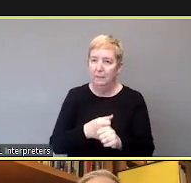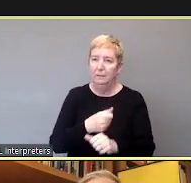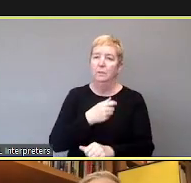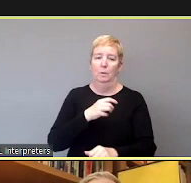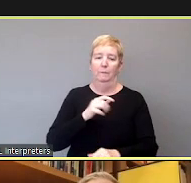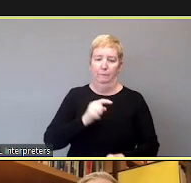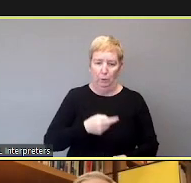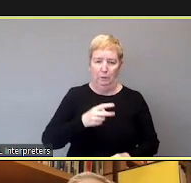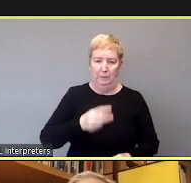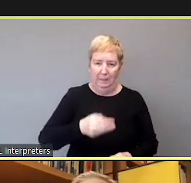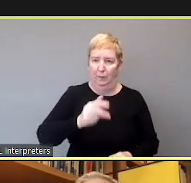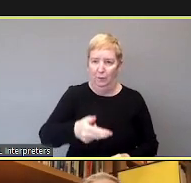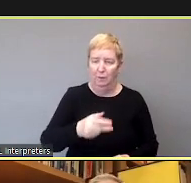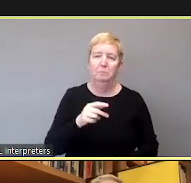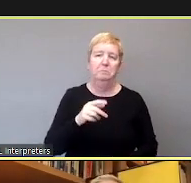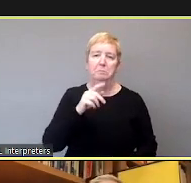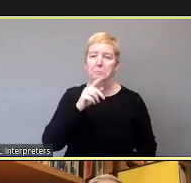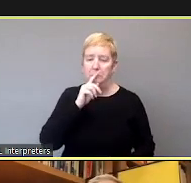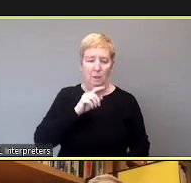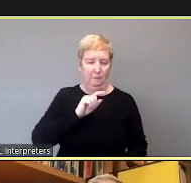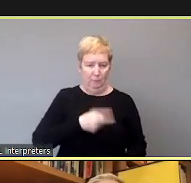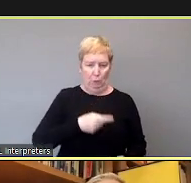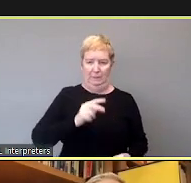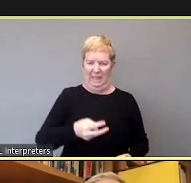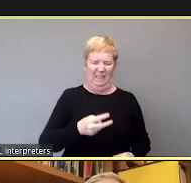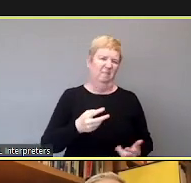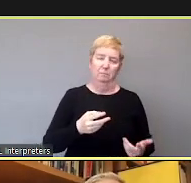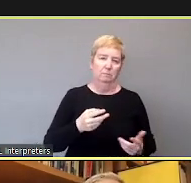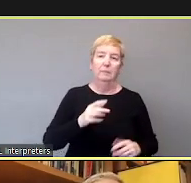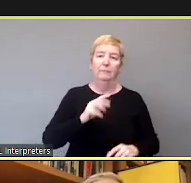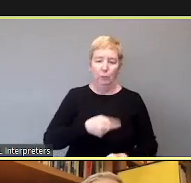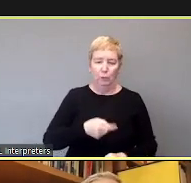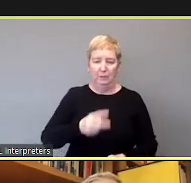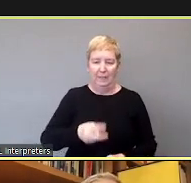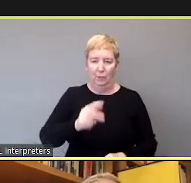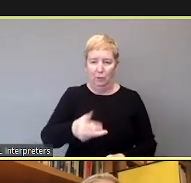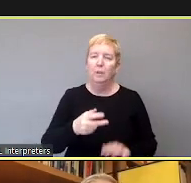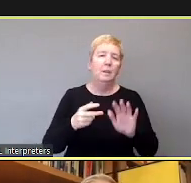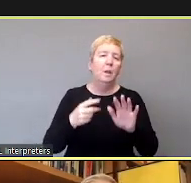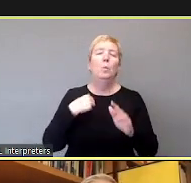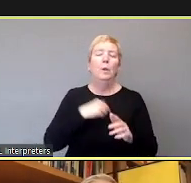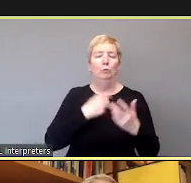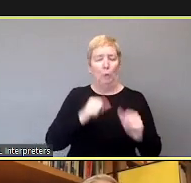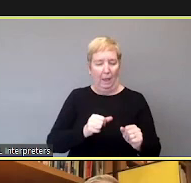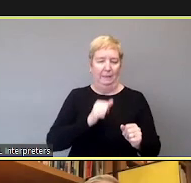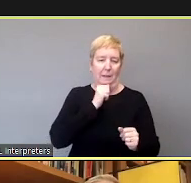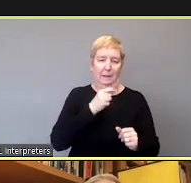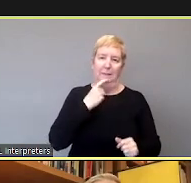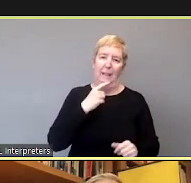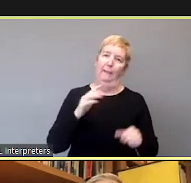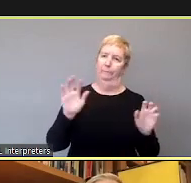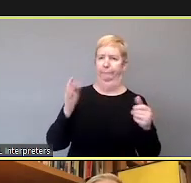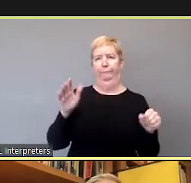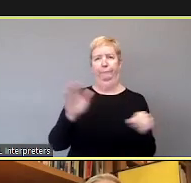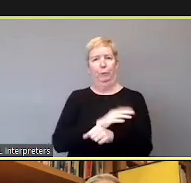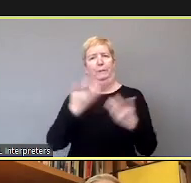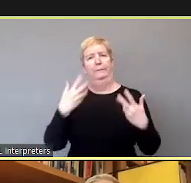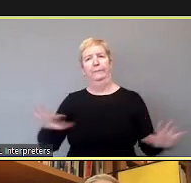really to fully vaccinated anymore, even though I just did. I'm trying to get out of that habit.